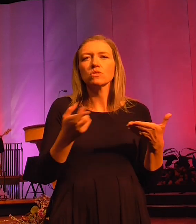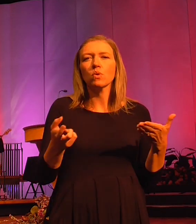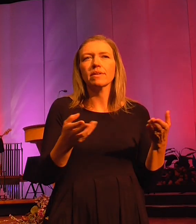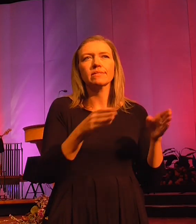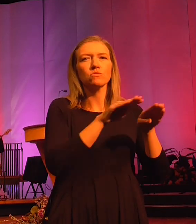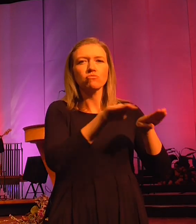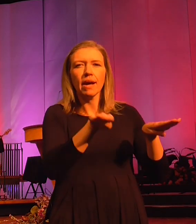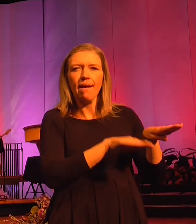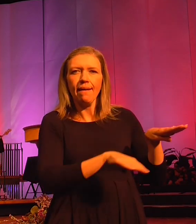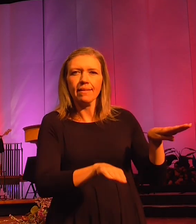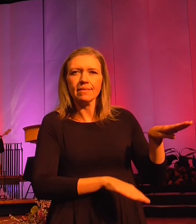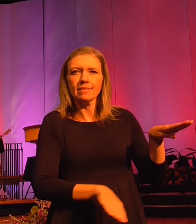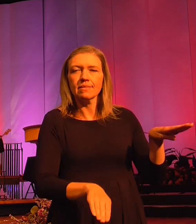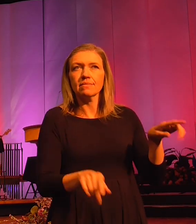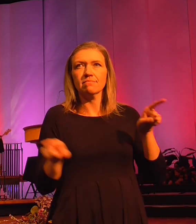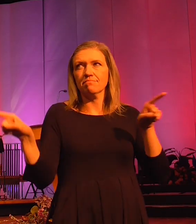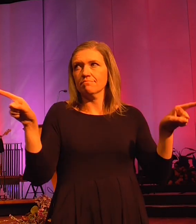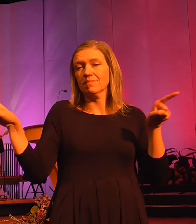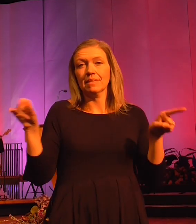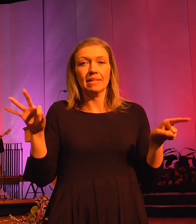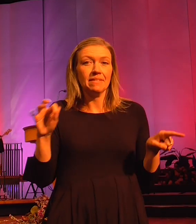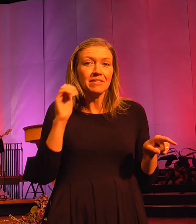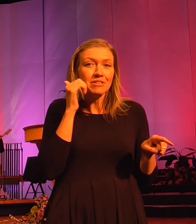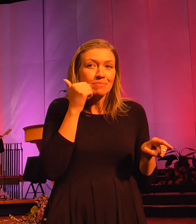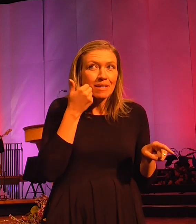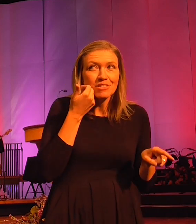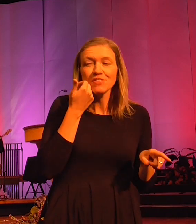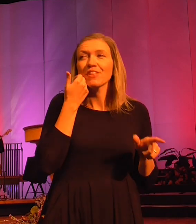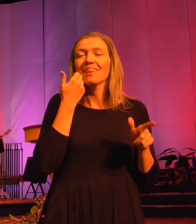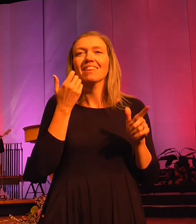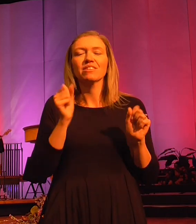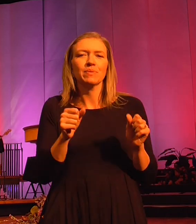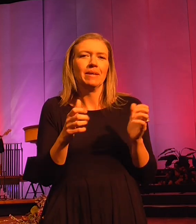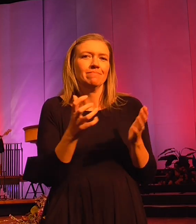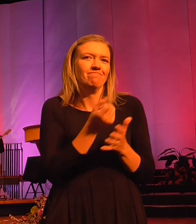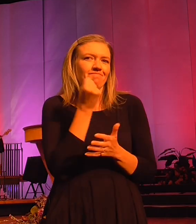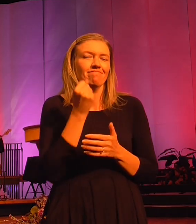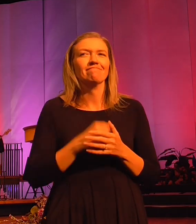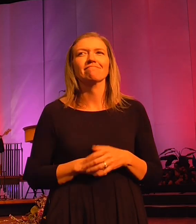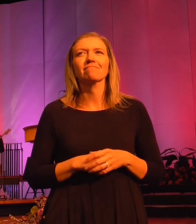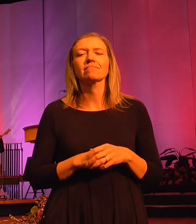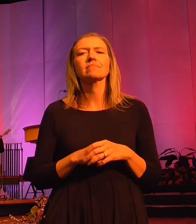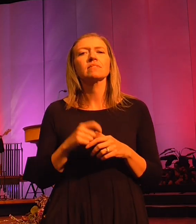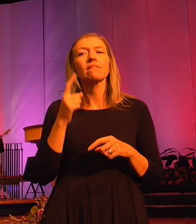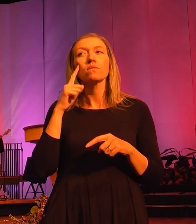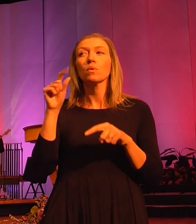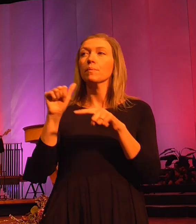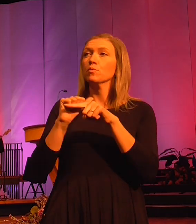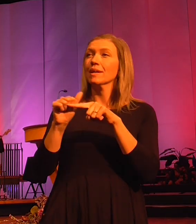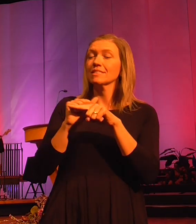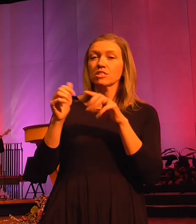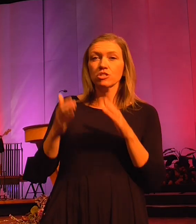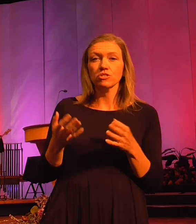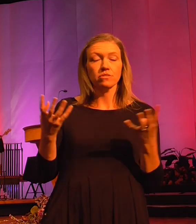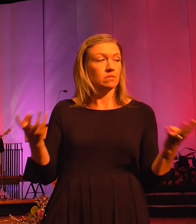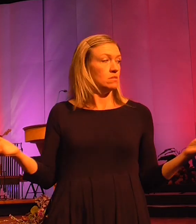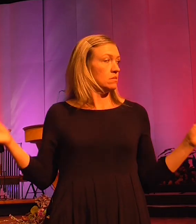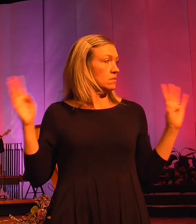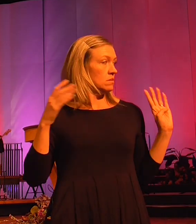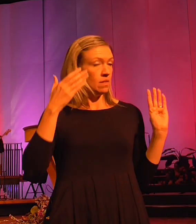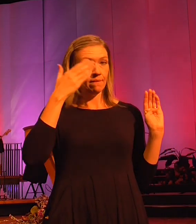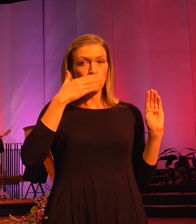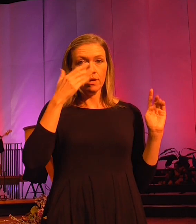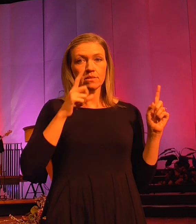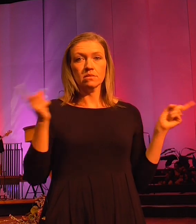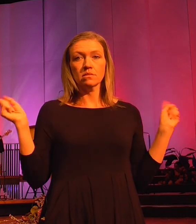either end of the lobby if you're a little bashful. And for our practitioners who are coming down front